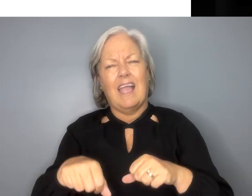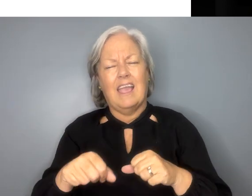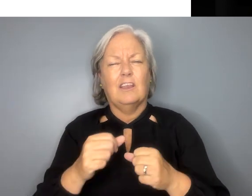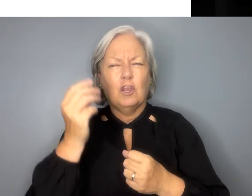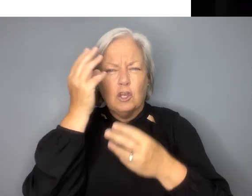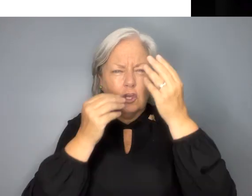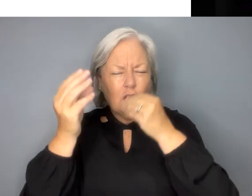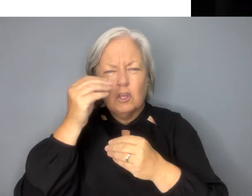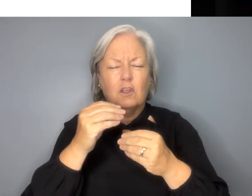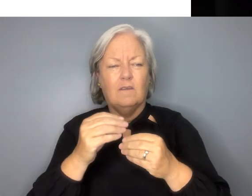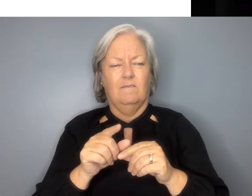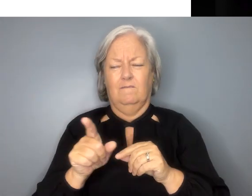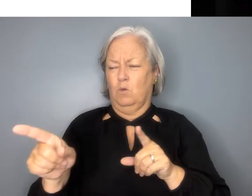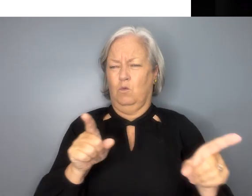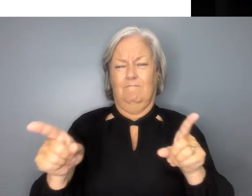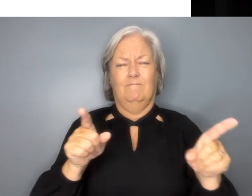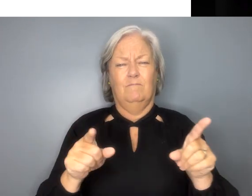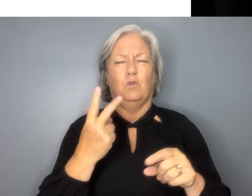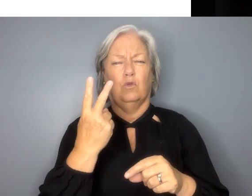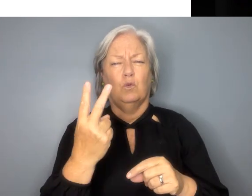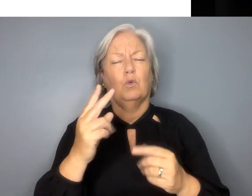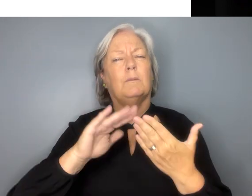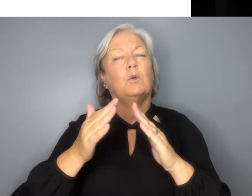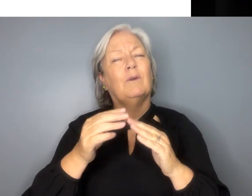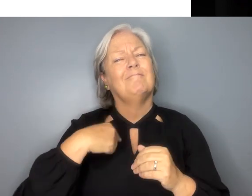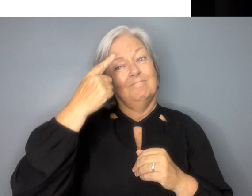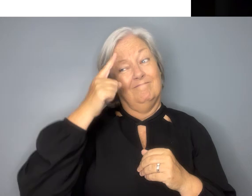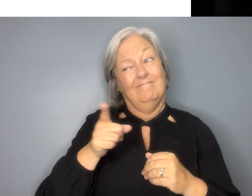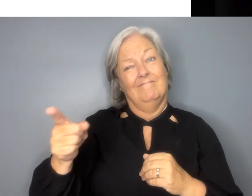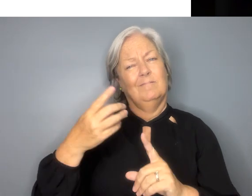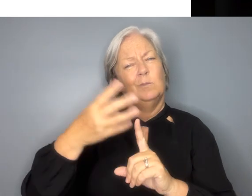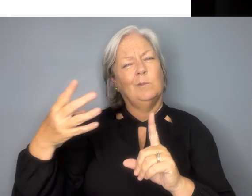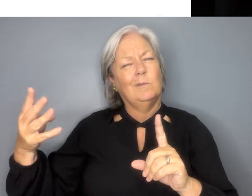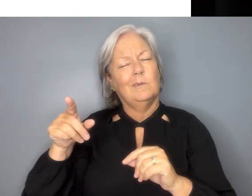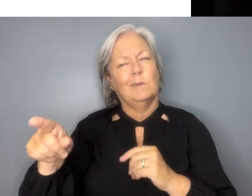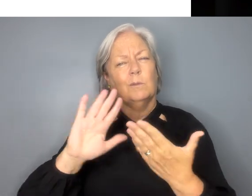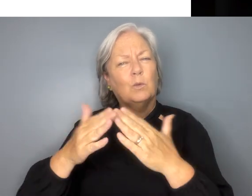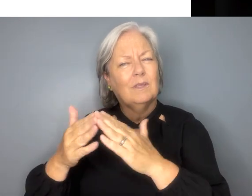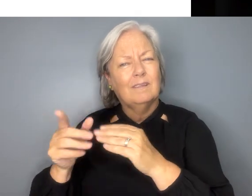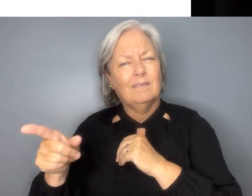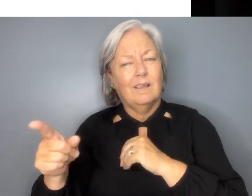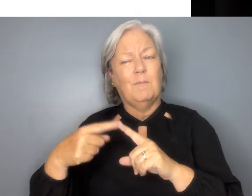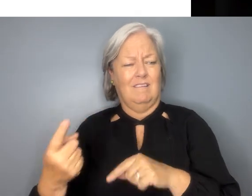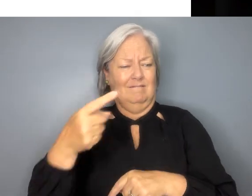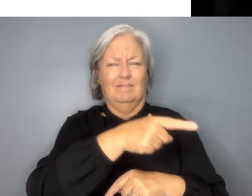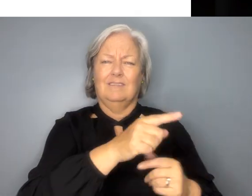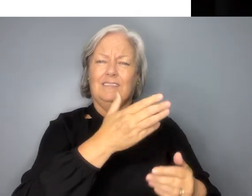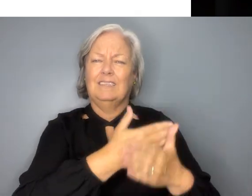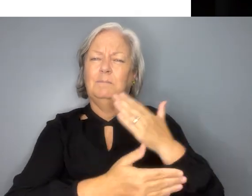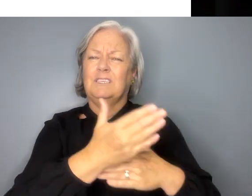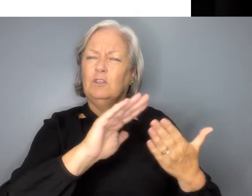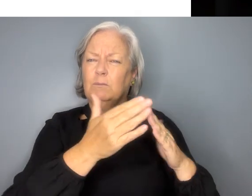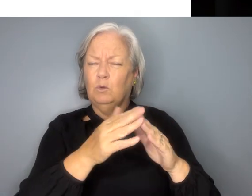learnt between the two communities. What do you think, the LGBTQI plus community needs to learn from the disability community and vice